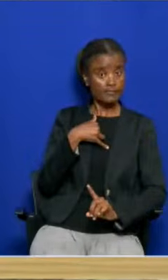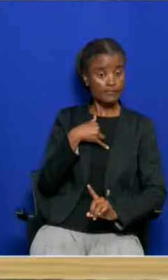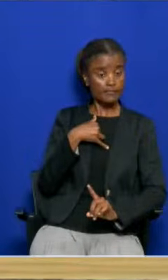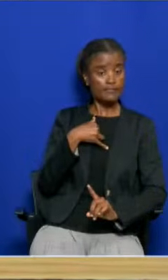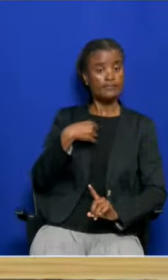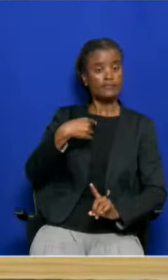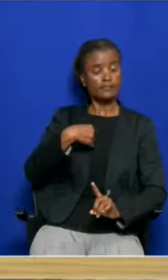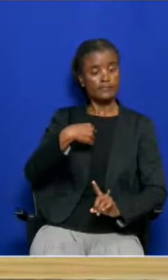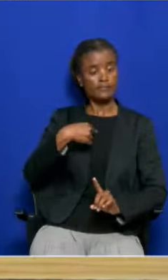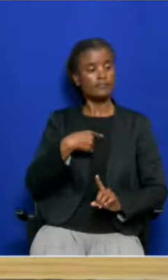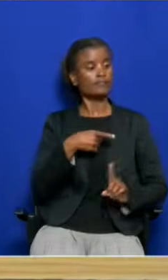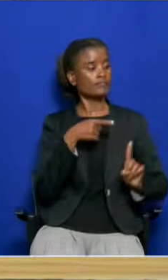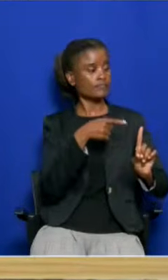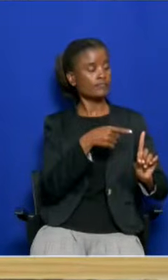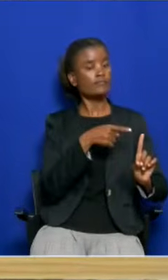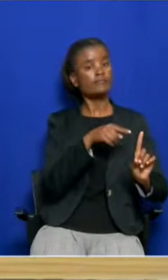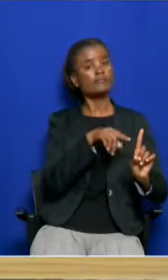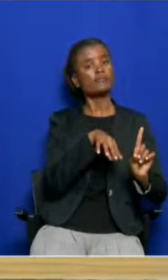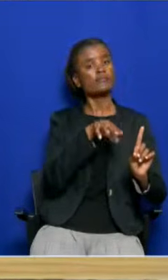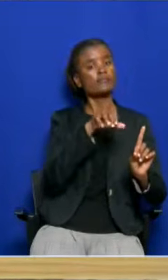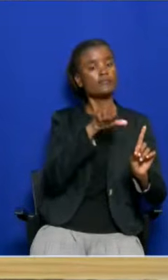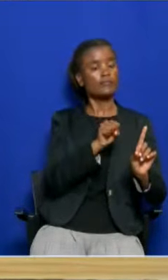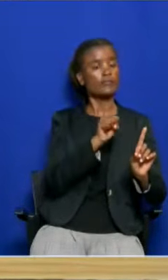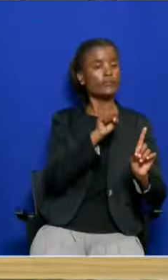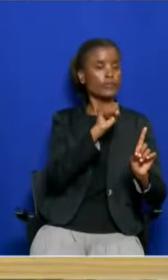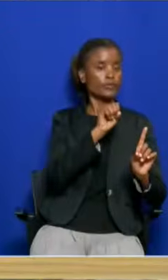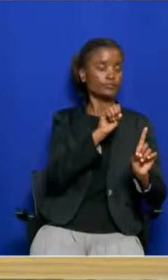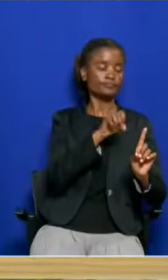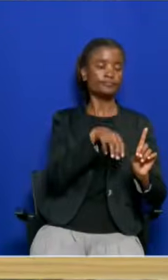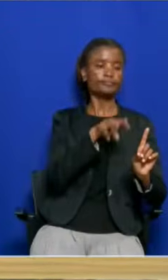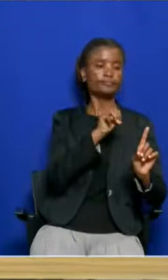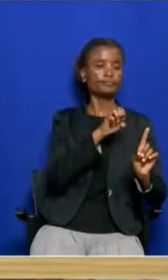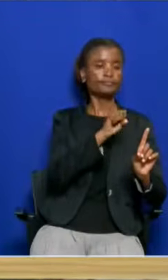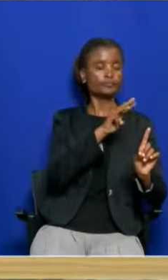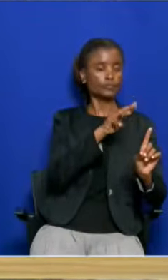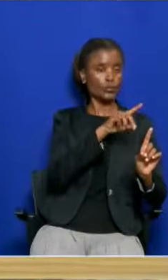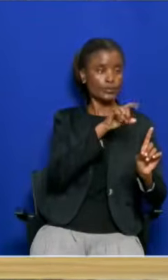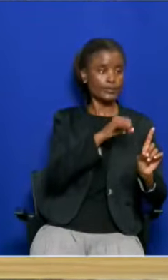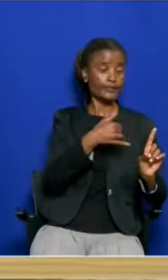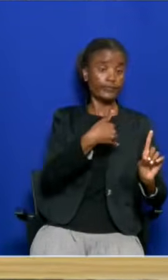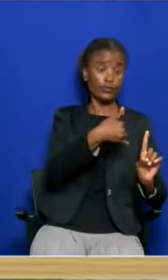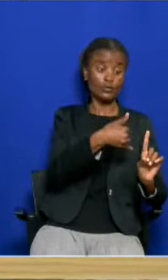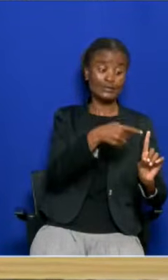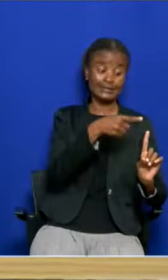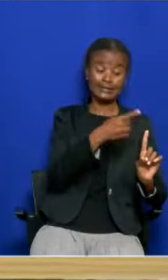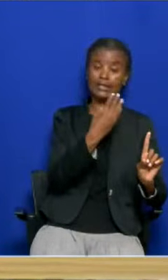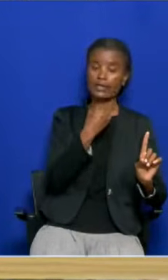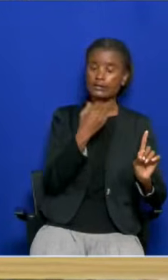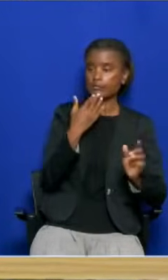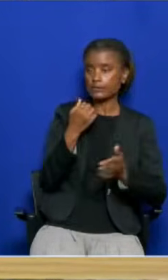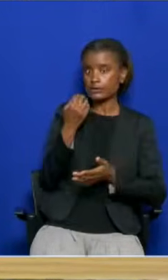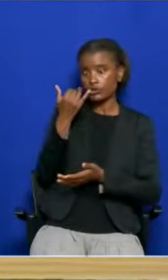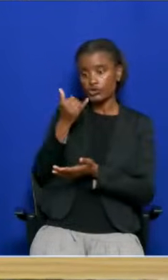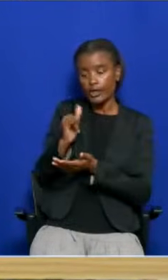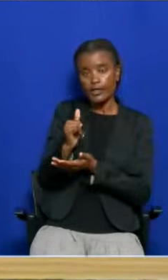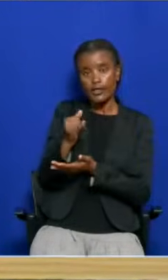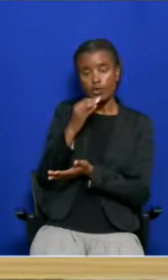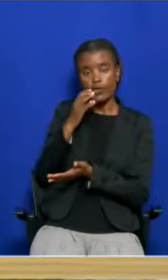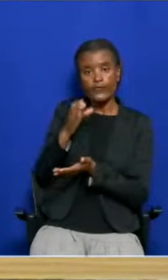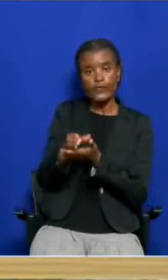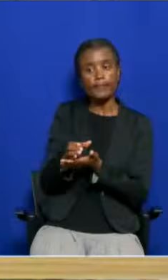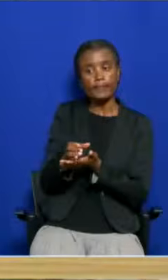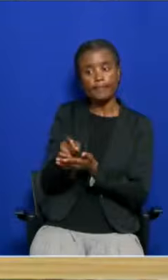Mr. Mkhwanazi said, can you verify if this is Deni that is arrested, because of